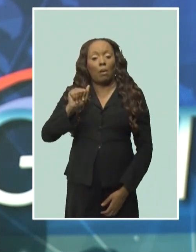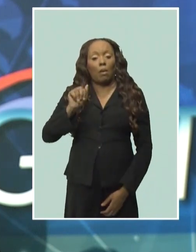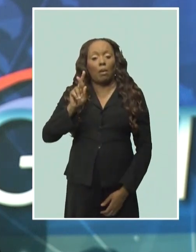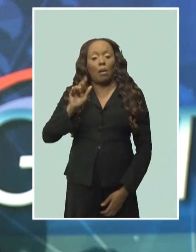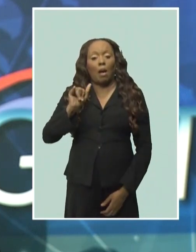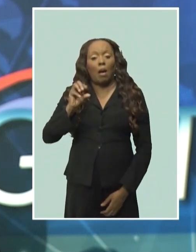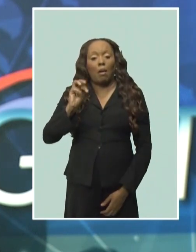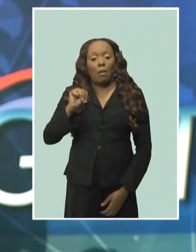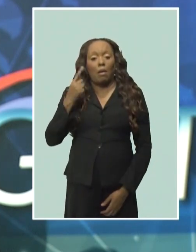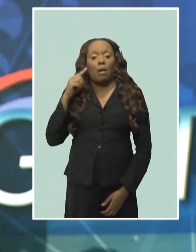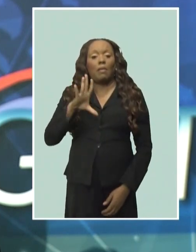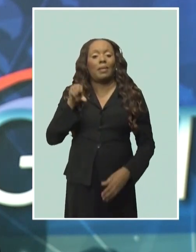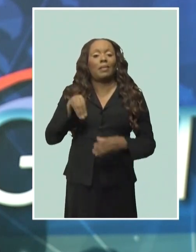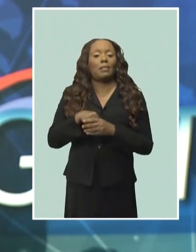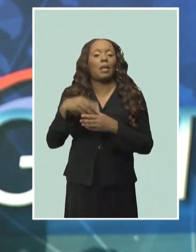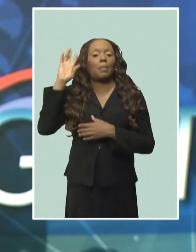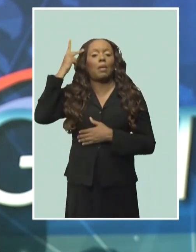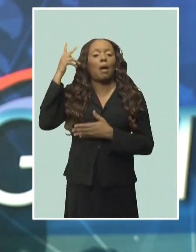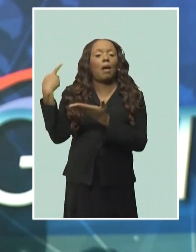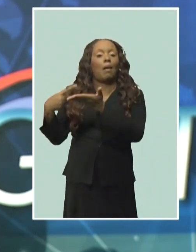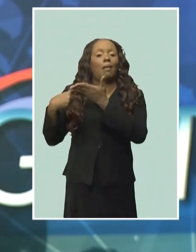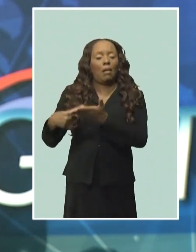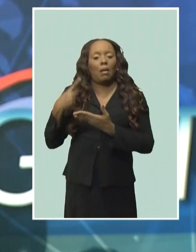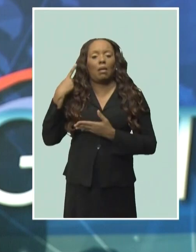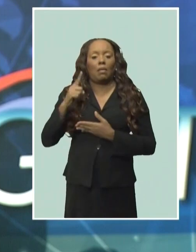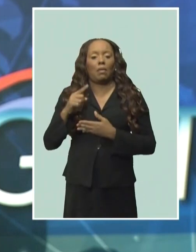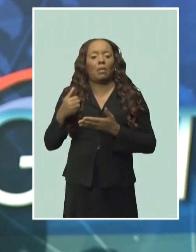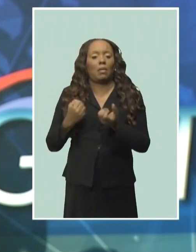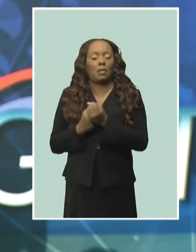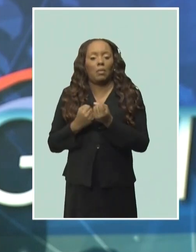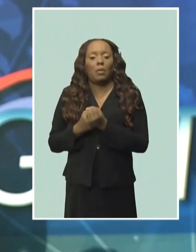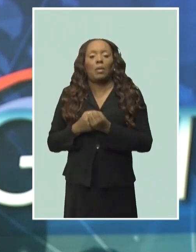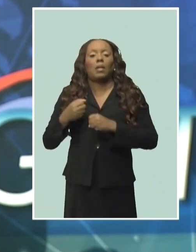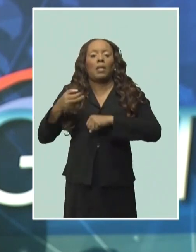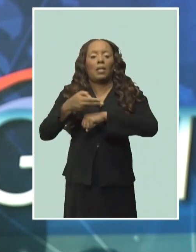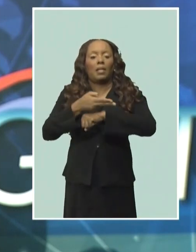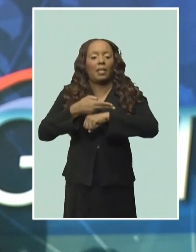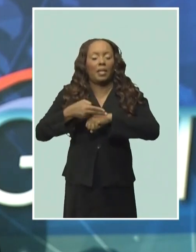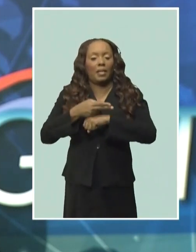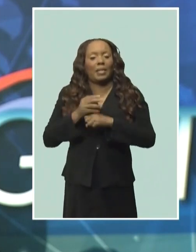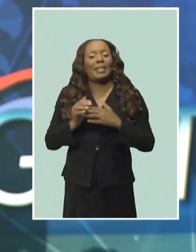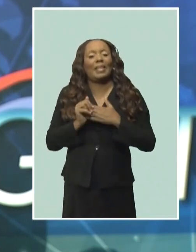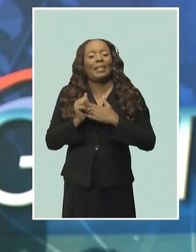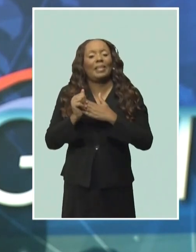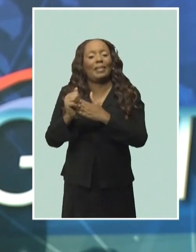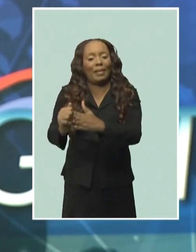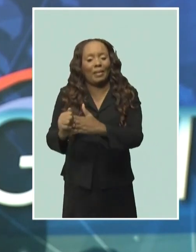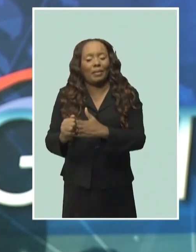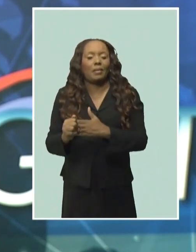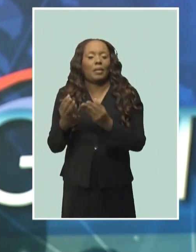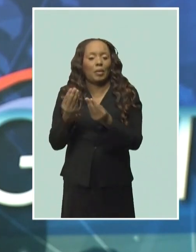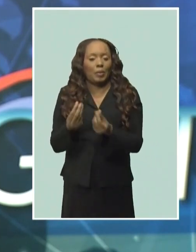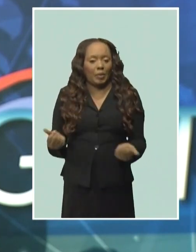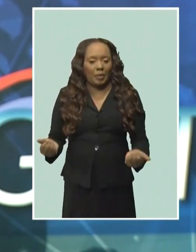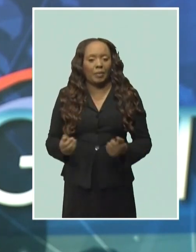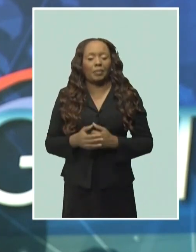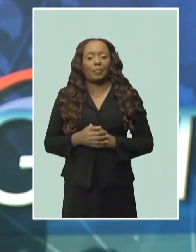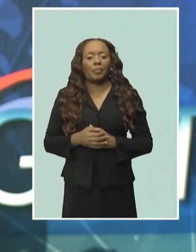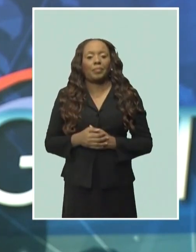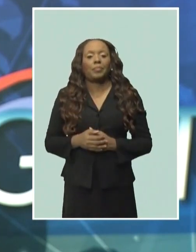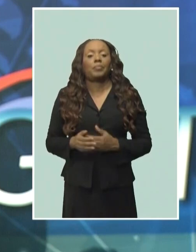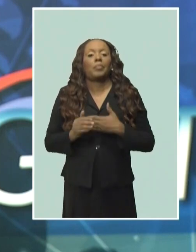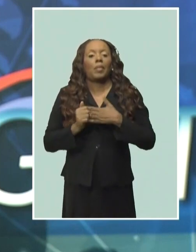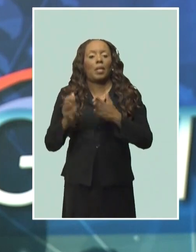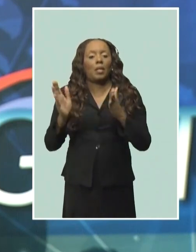inclusive political dialogue in support of a Haitian-led solution to the crisis. The leaders reiterated the critical need of reaching